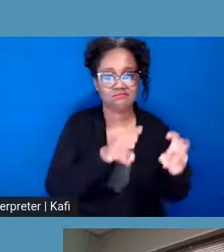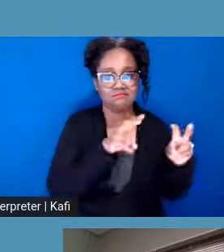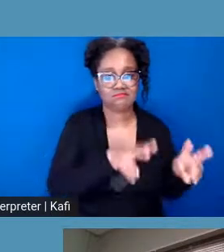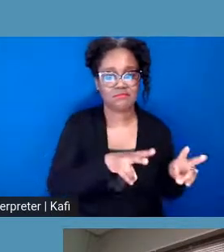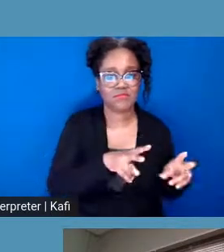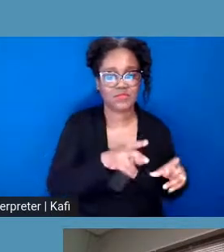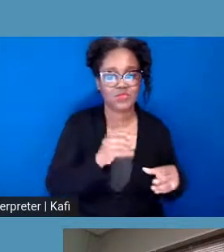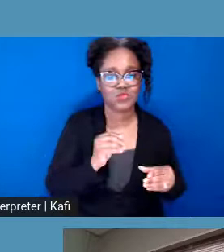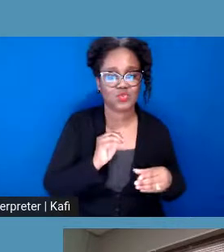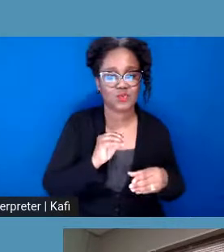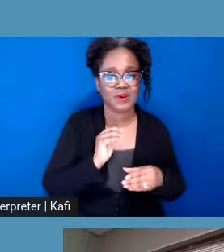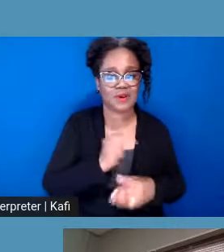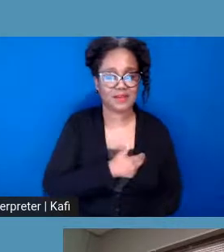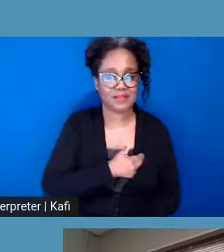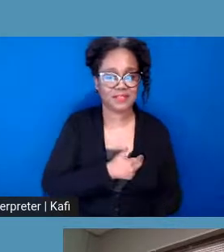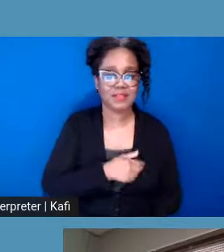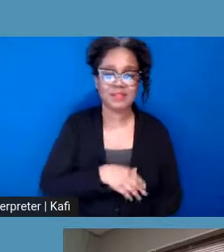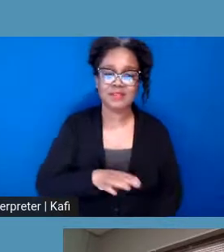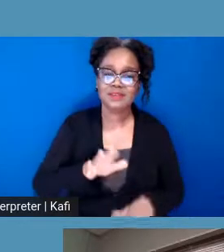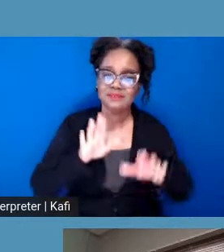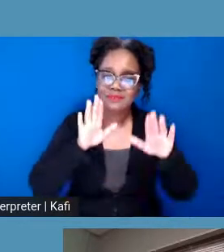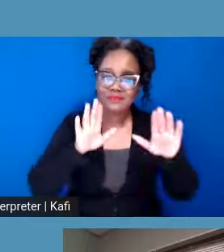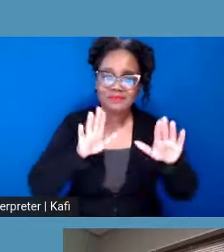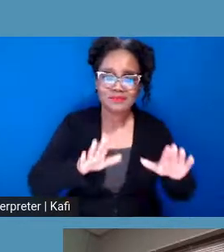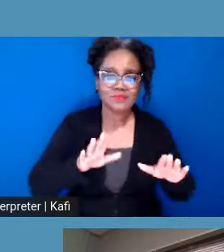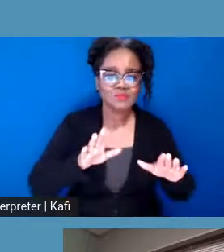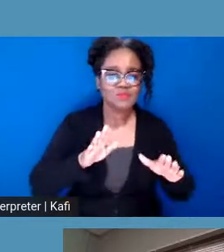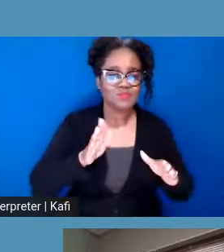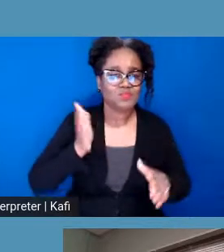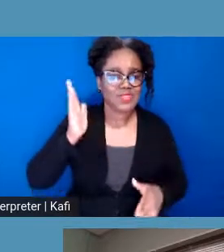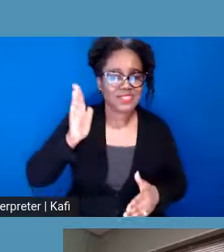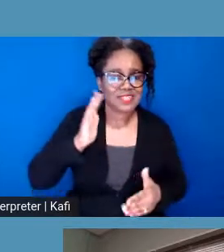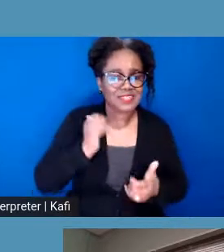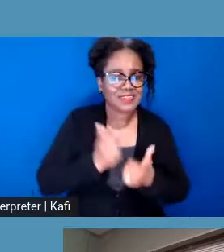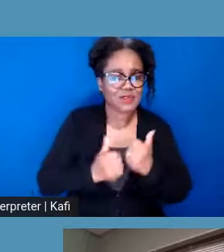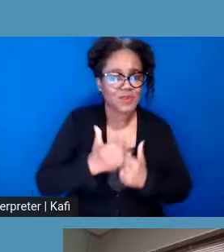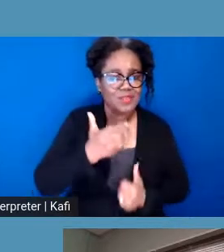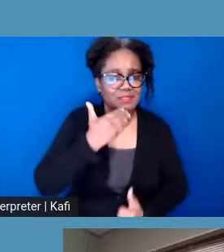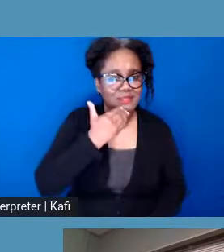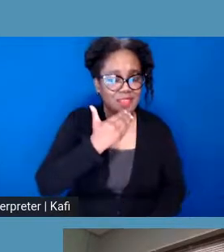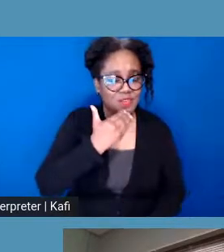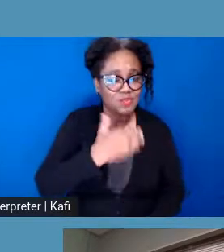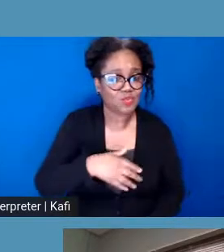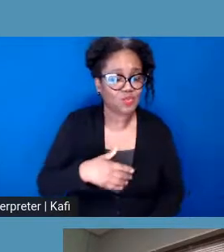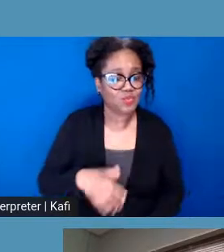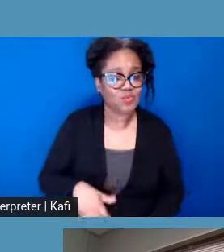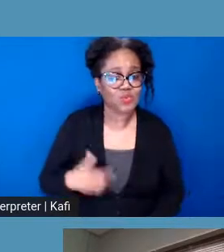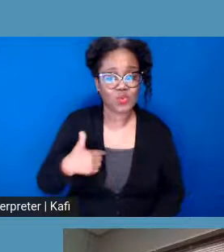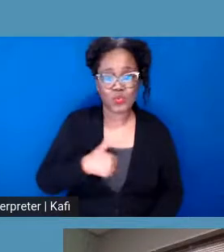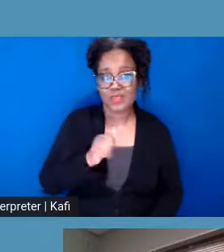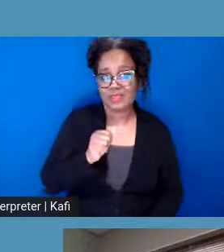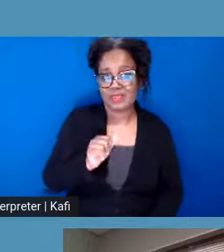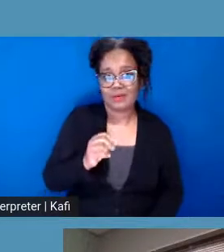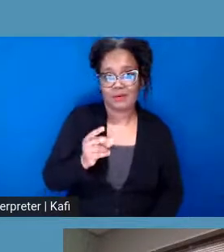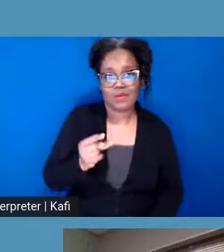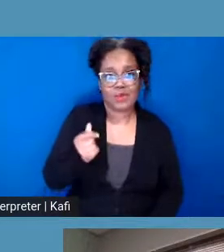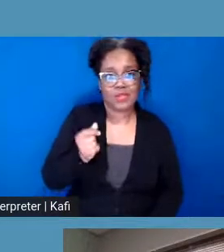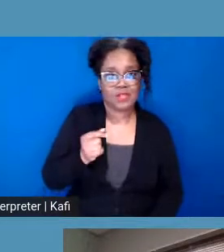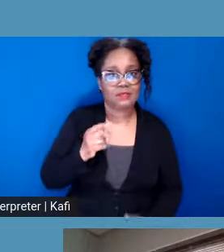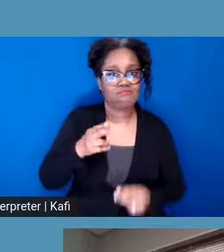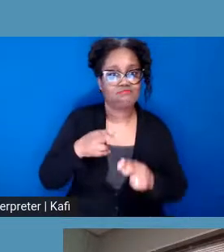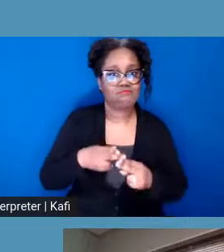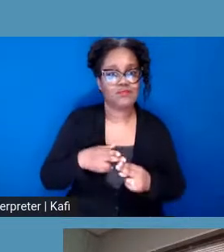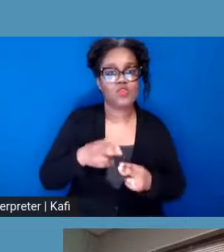presentation, everybody. I think we can all say that resourcefulness was a key takeaway from this as well.